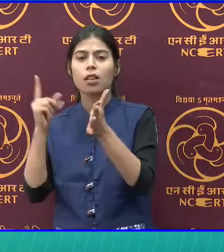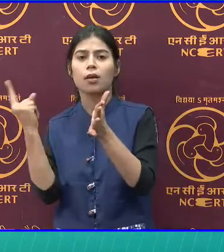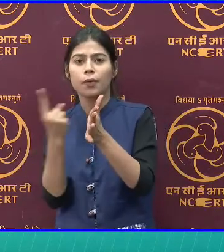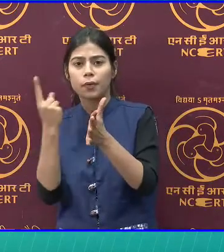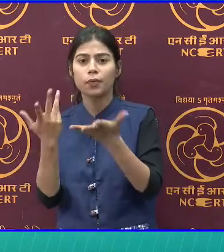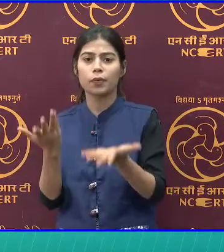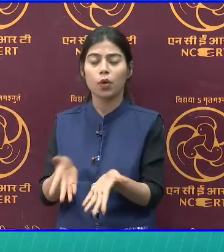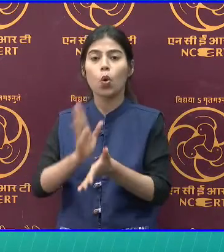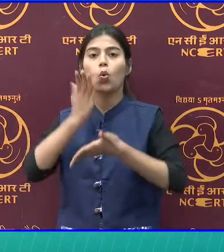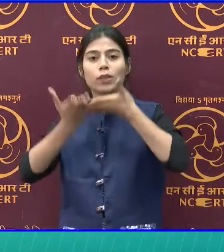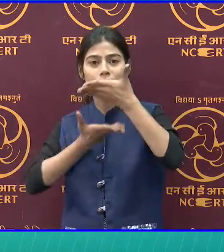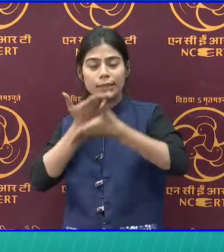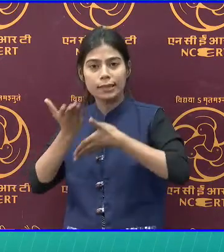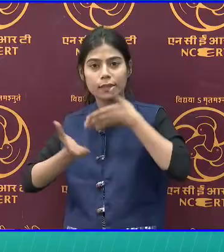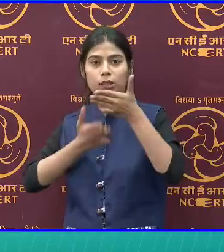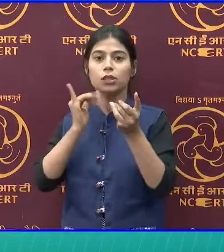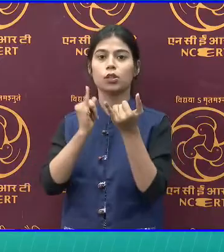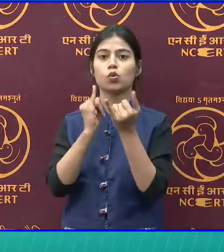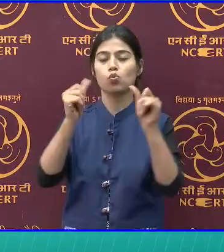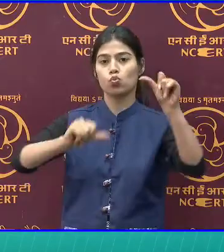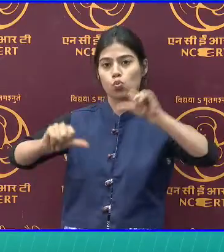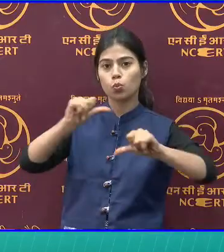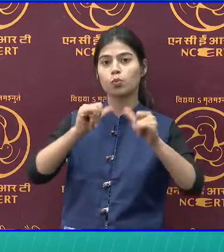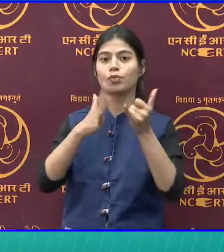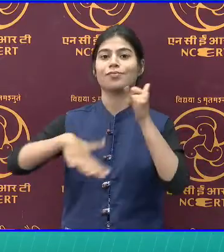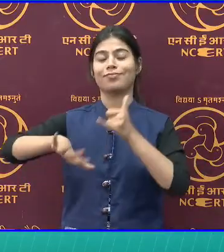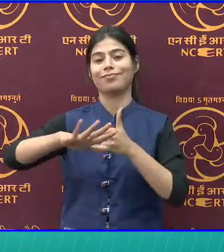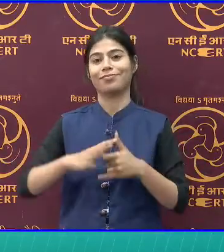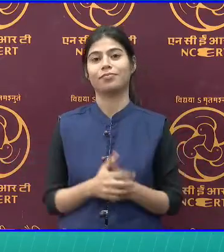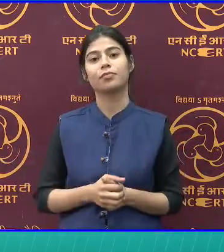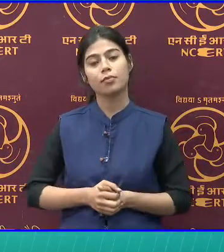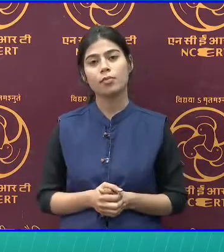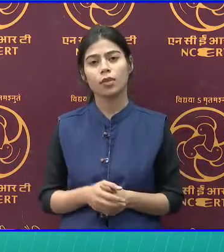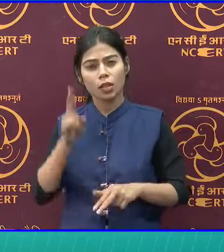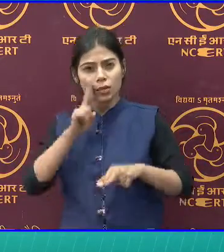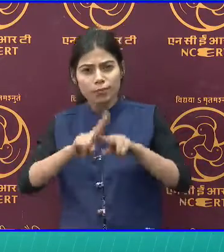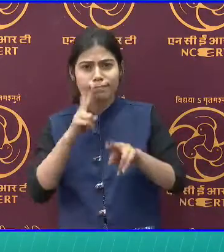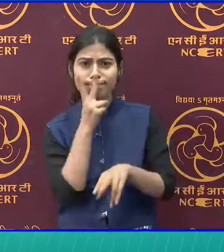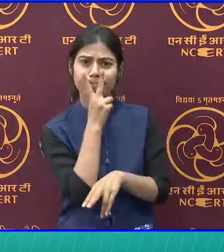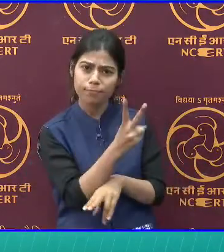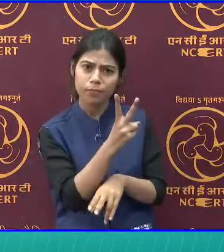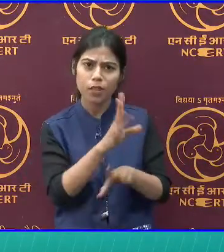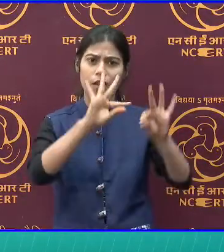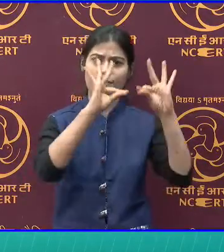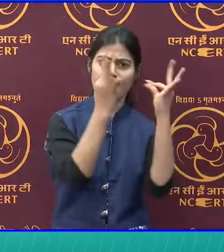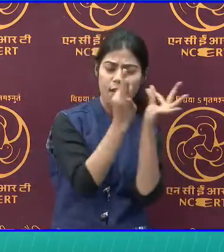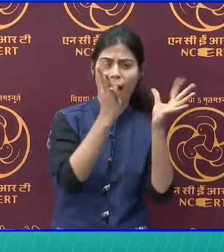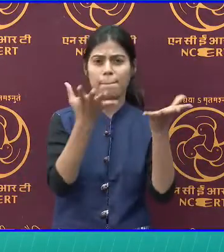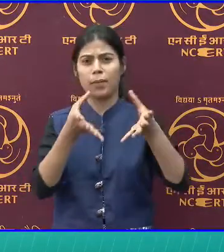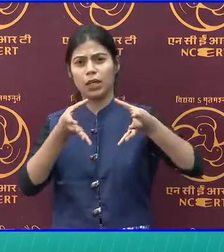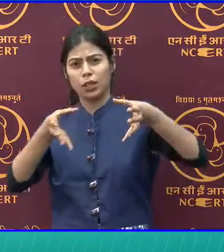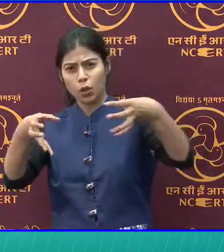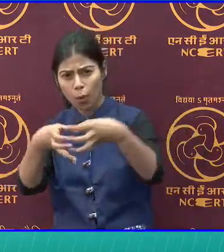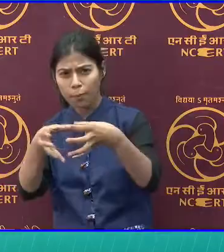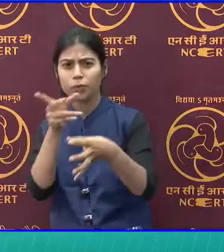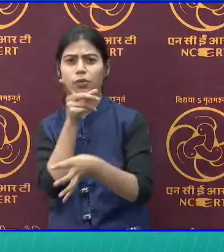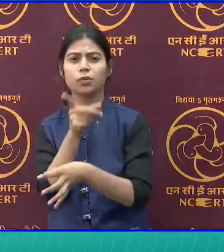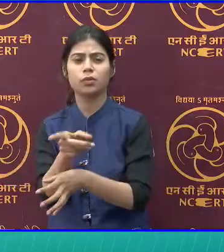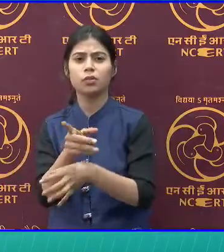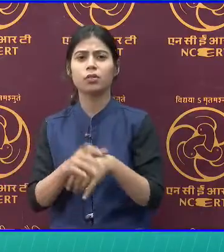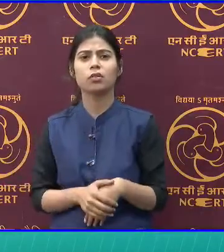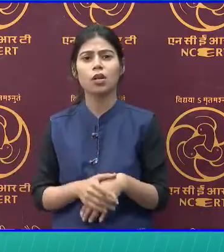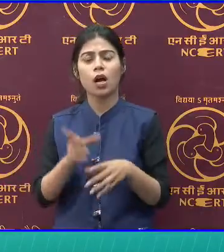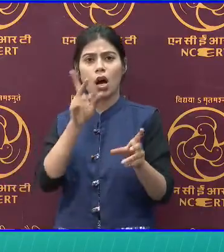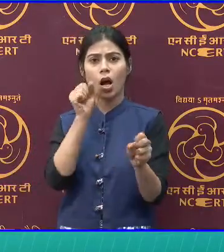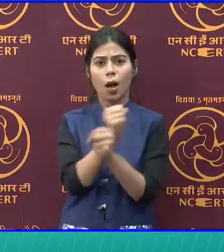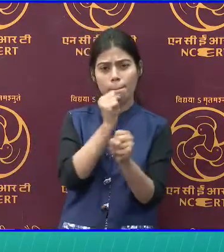aims of teaching social sciences. Okay. And then, so if you look at this theme, family and community, and about the government,